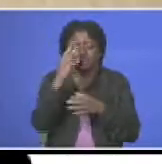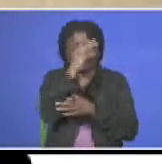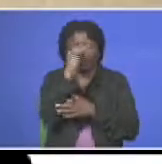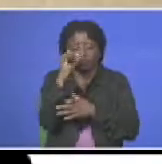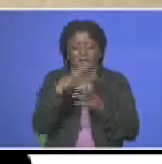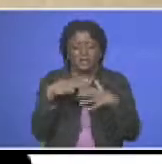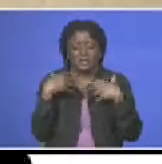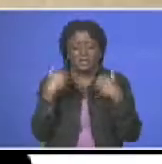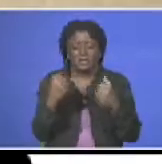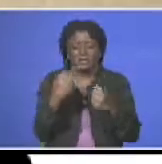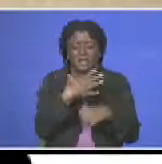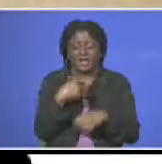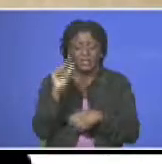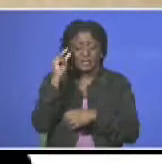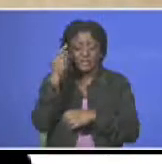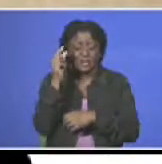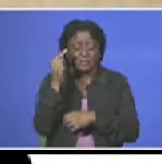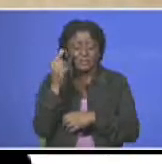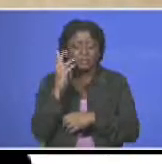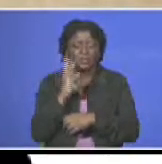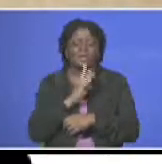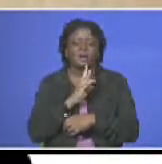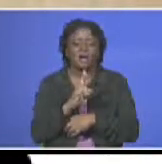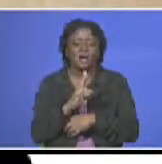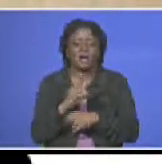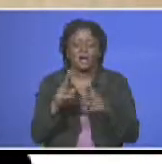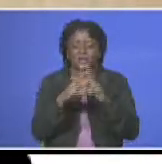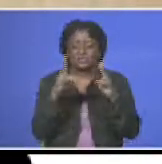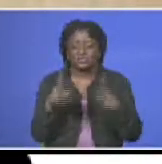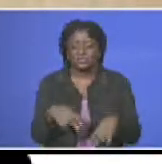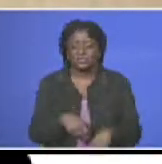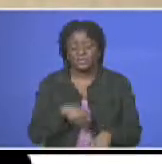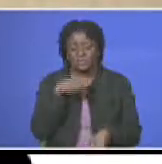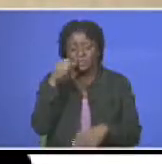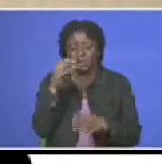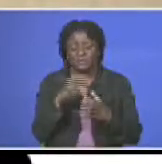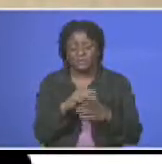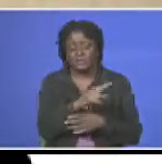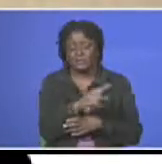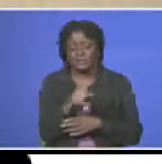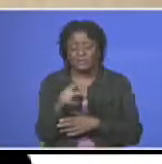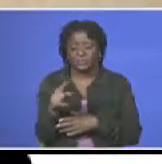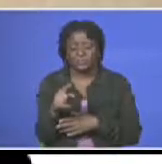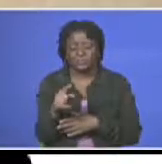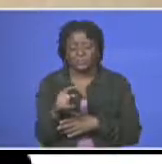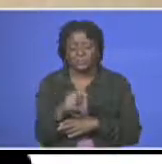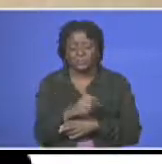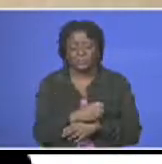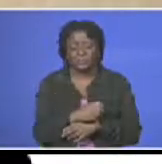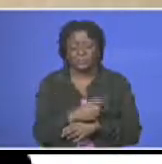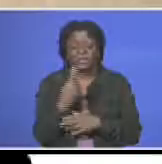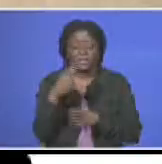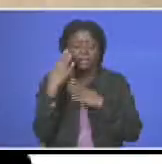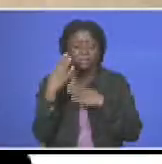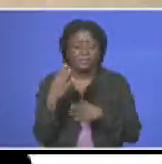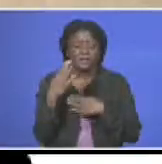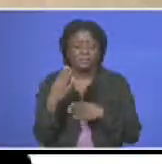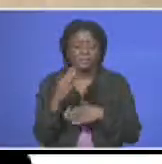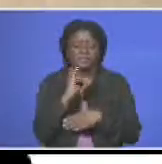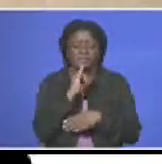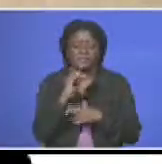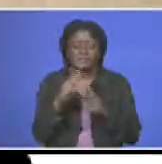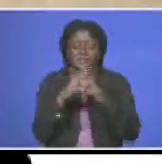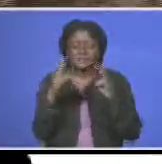government, we're absolutely, extremely proud of you. The Bahamas